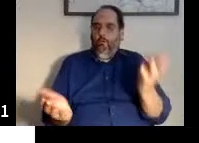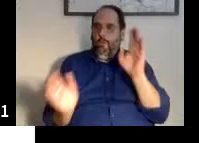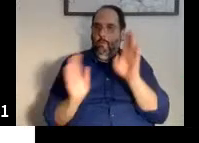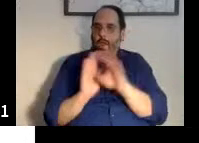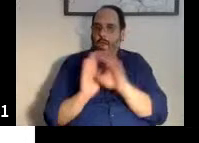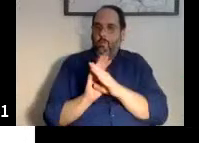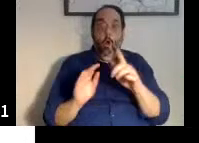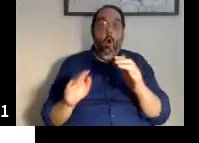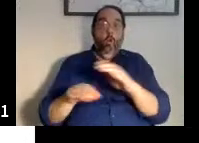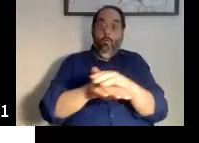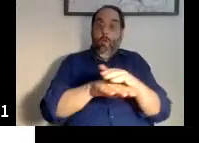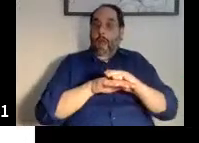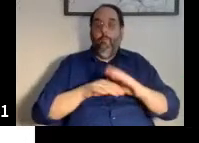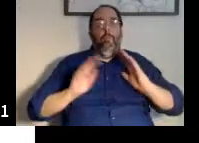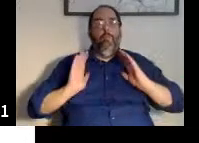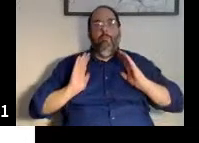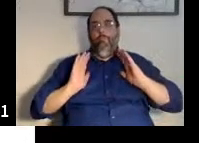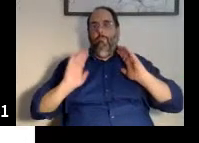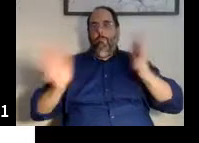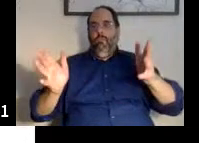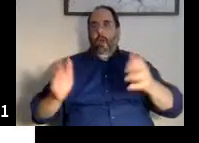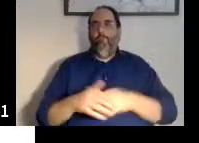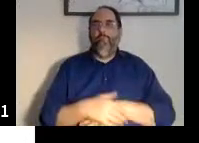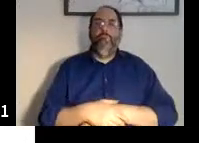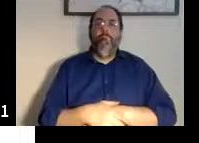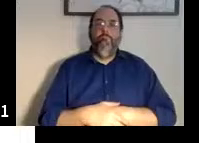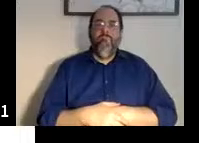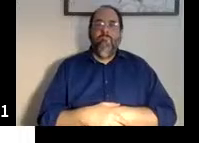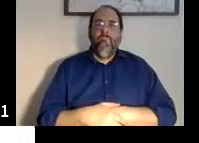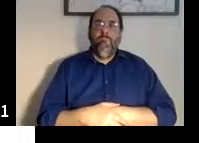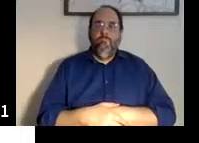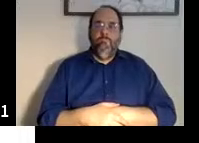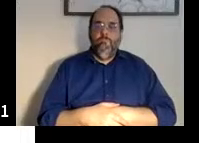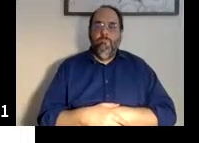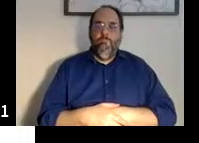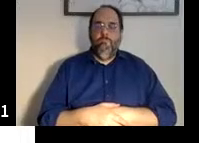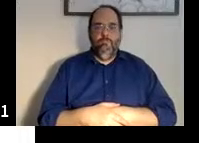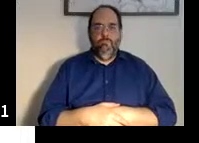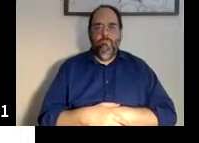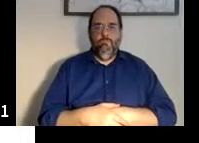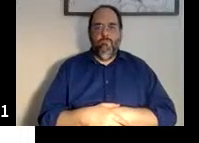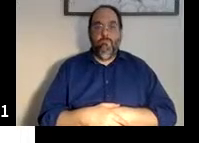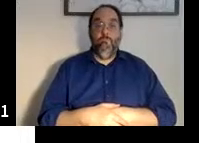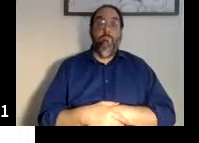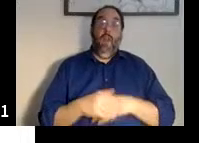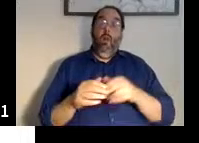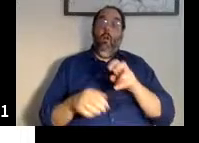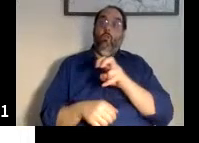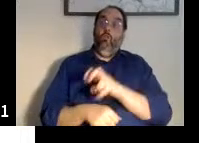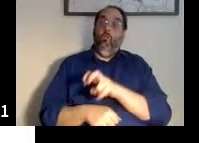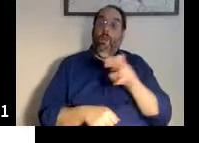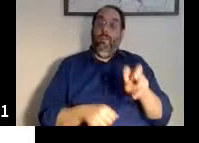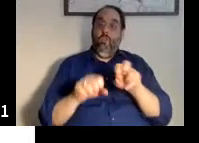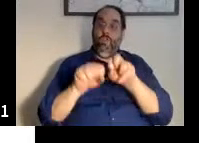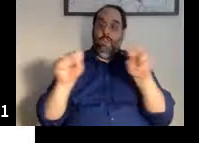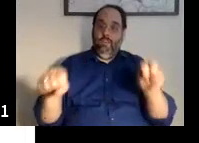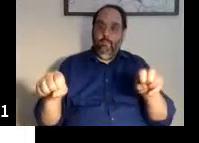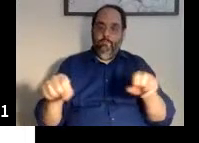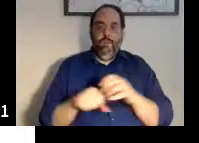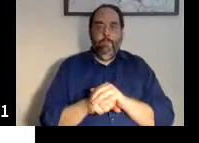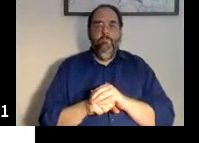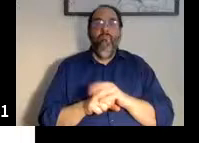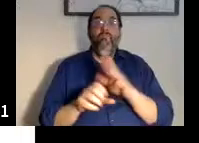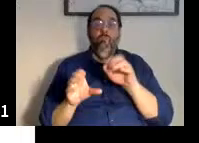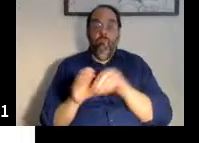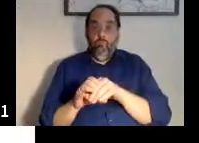overlap one space. So let's get into the transfer system. It includes